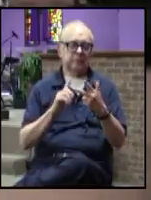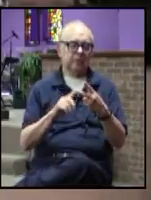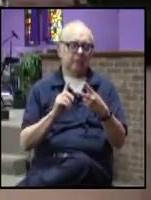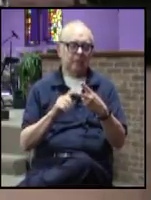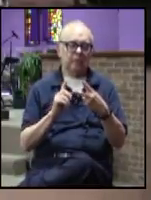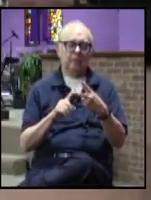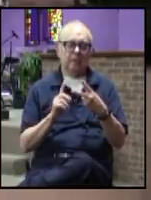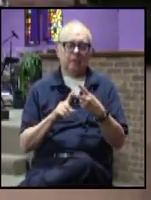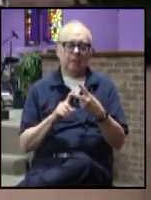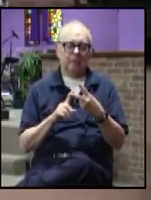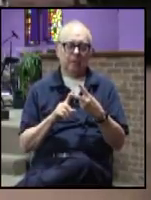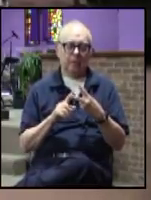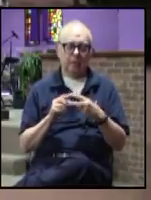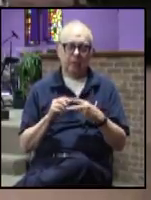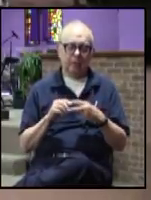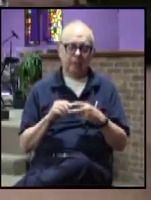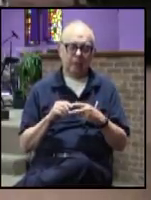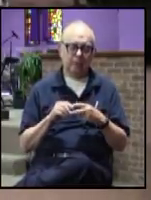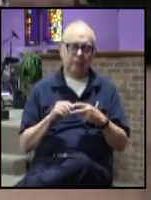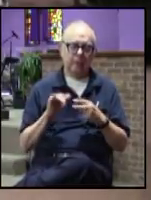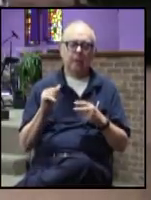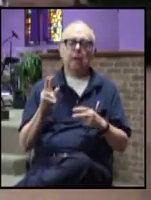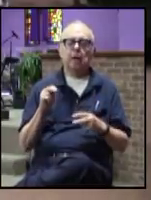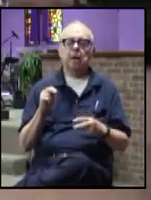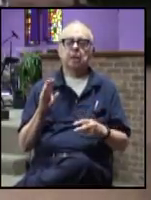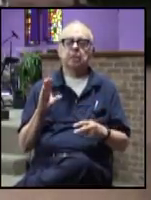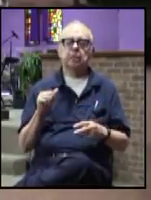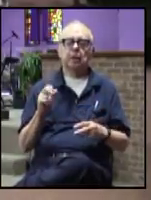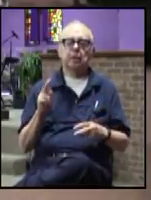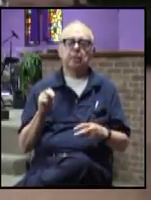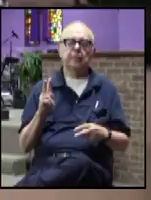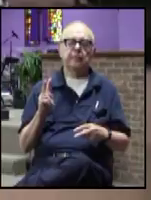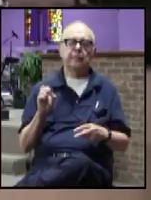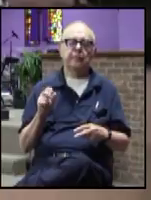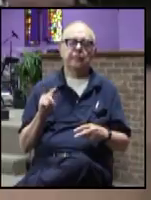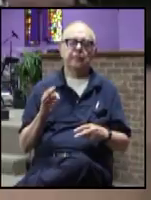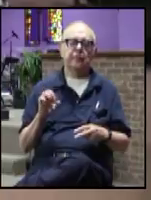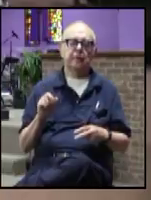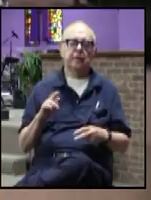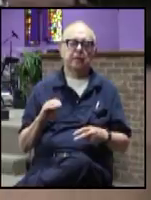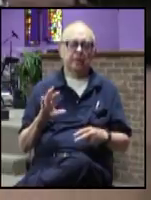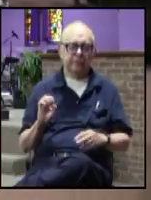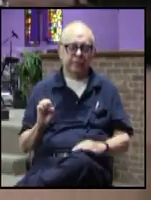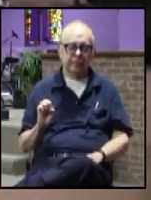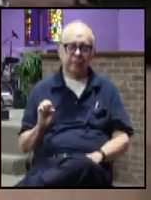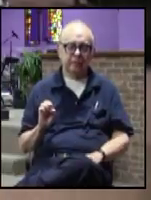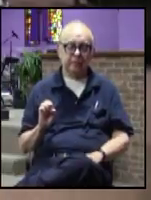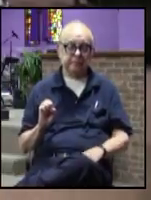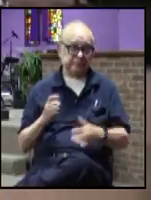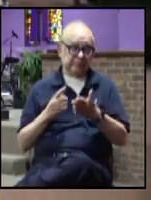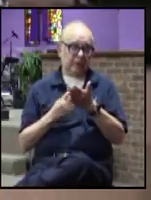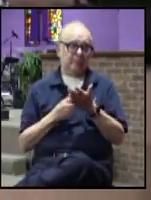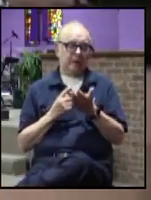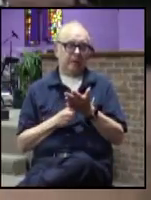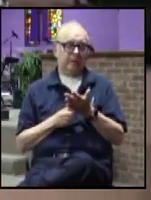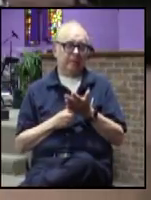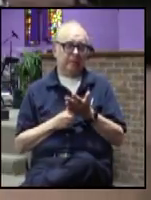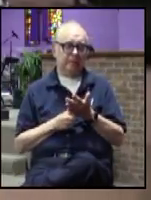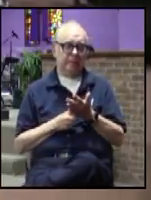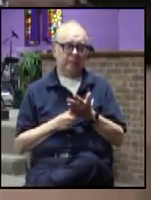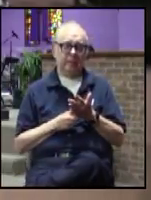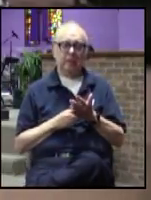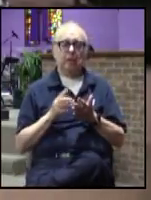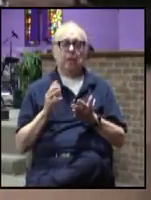Number 2 is inconveniences. You want to talk about inconveniences?